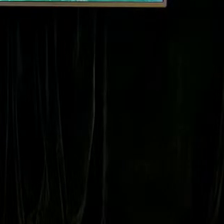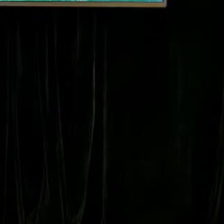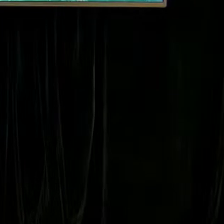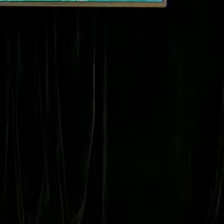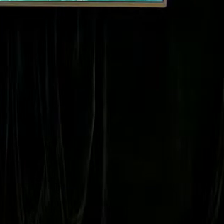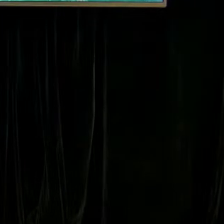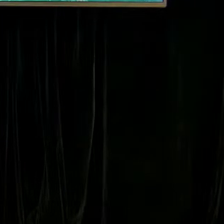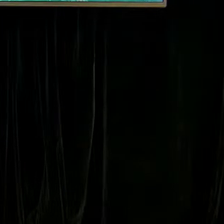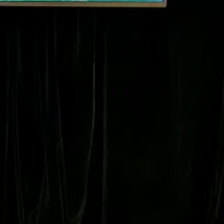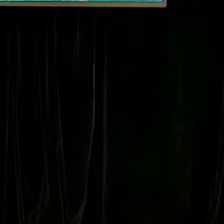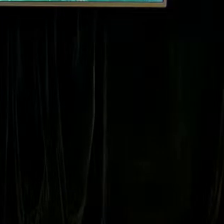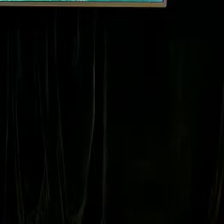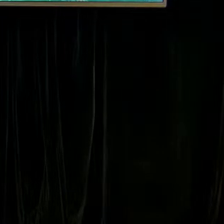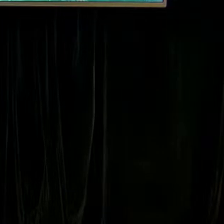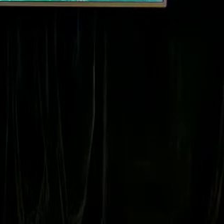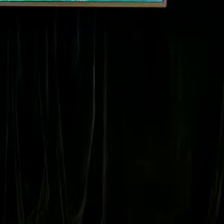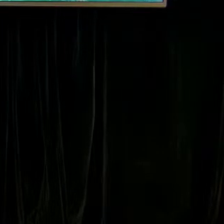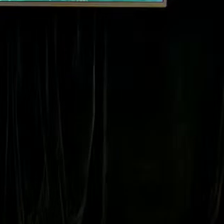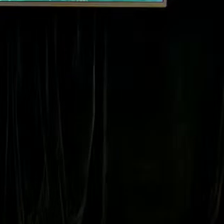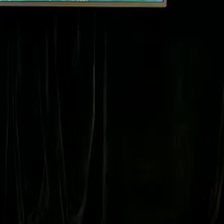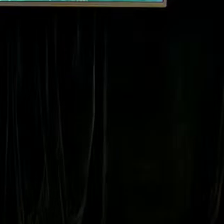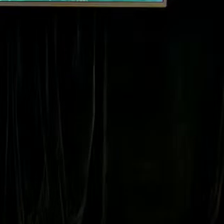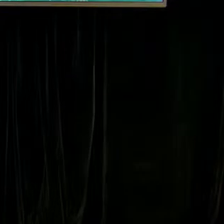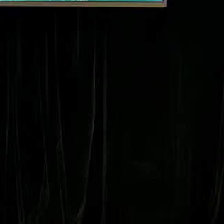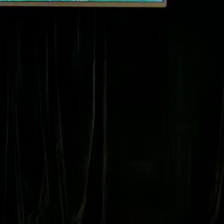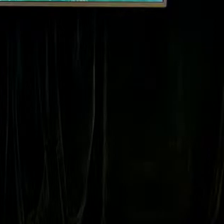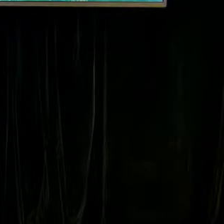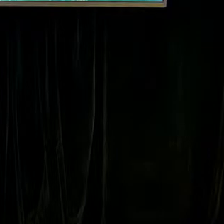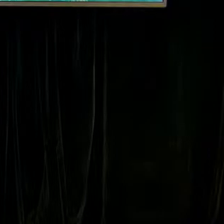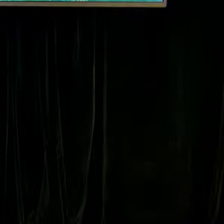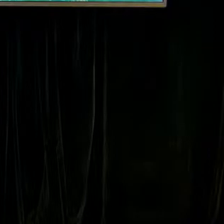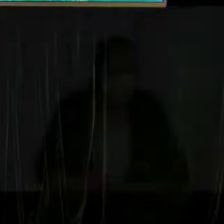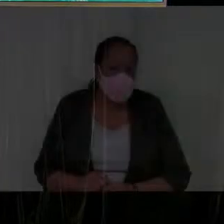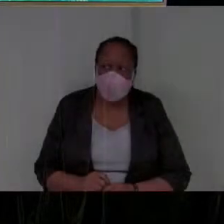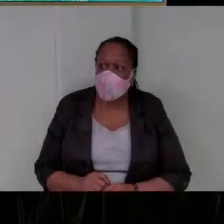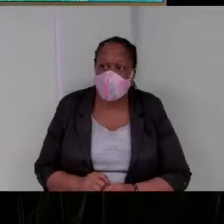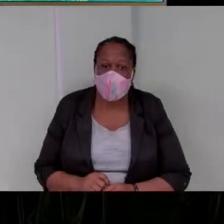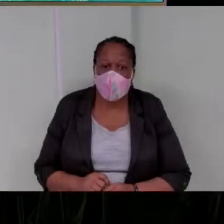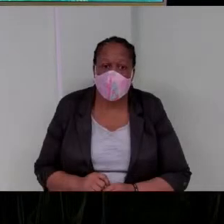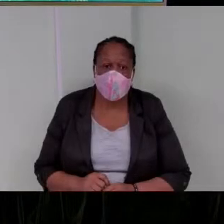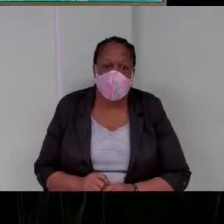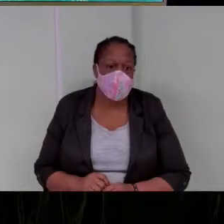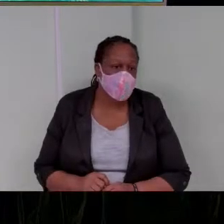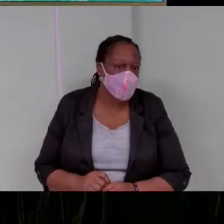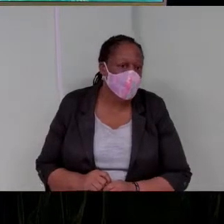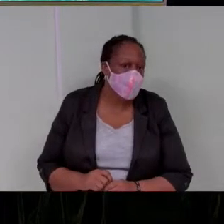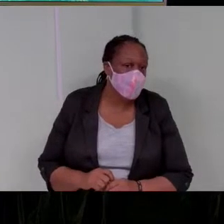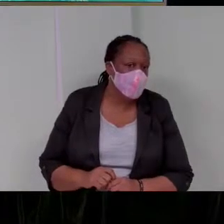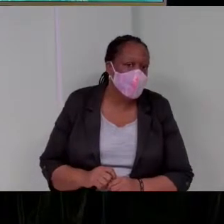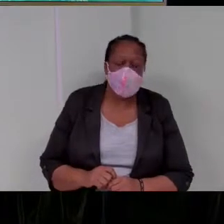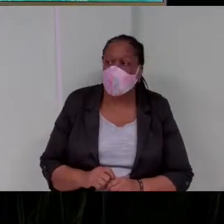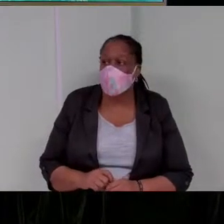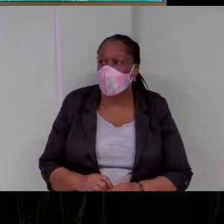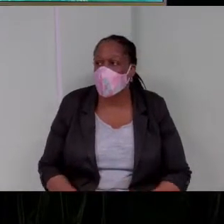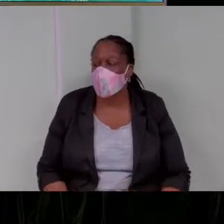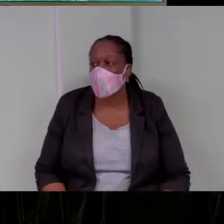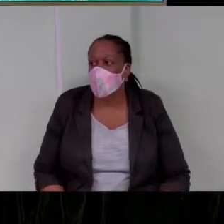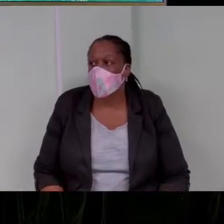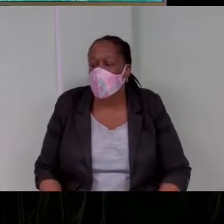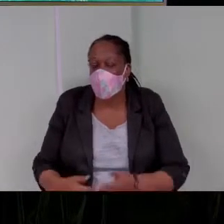when, pray, you don't have no faith. And we used to always say when the virus arrives.